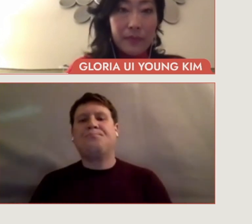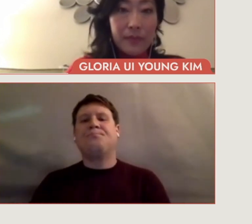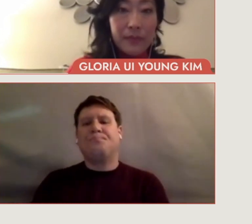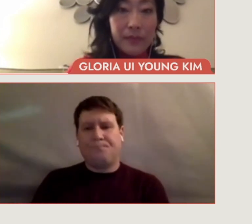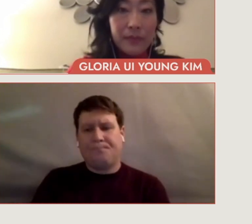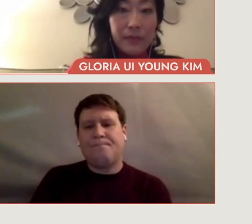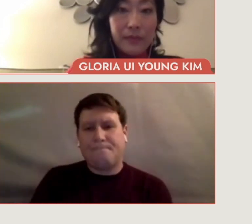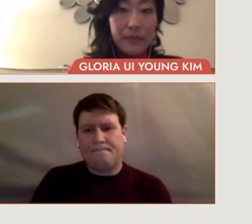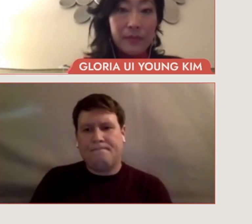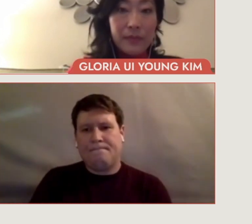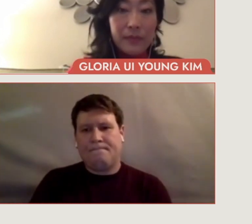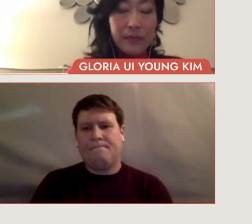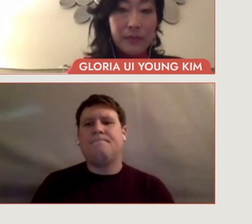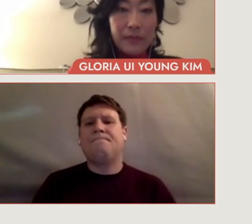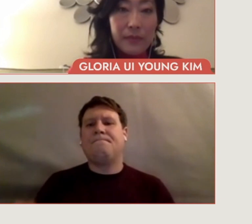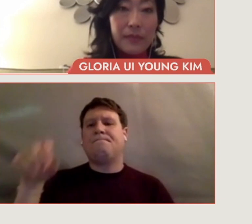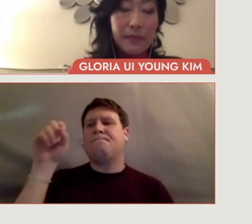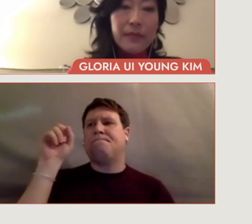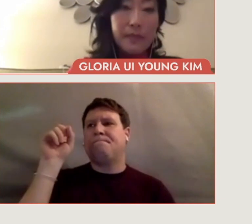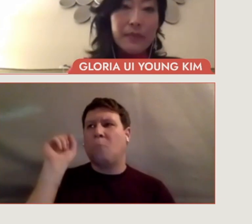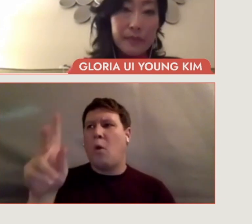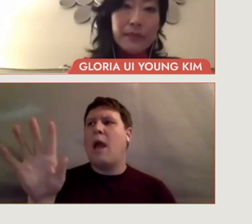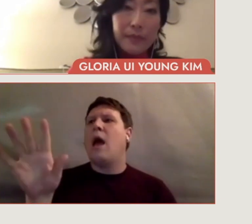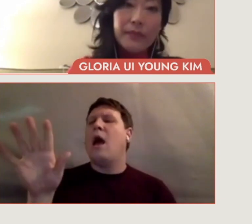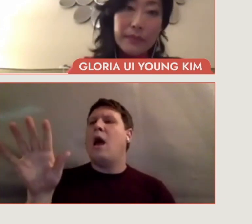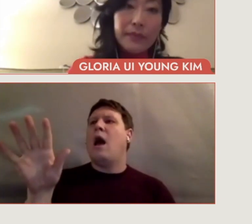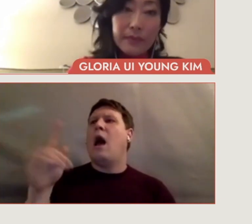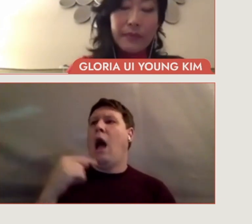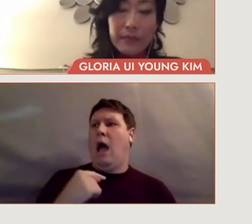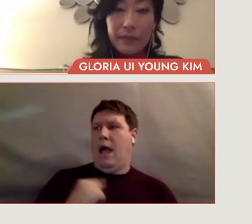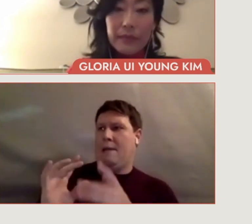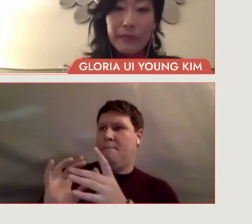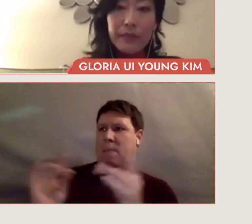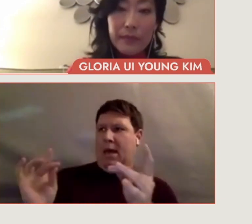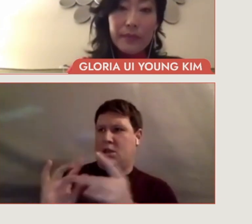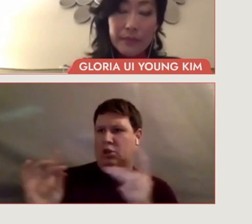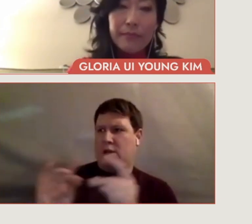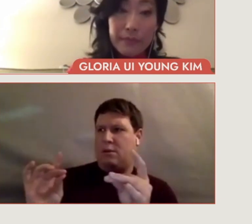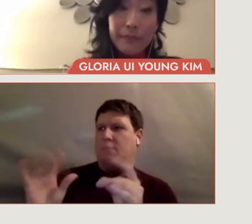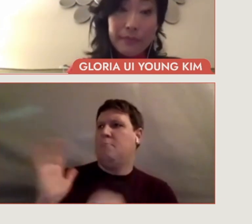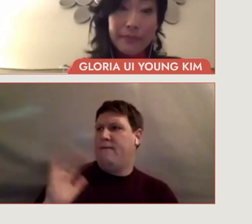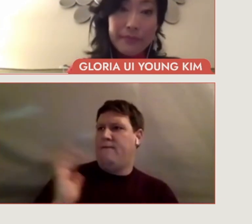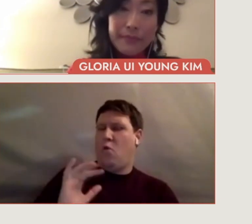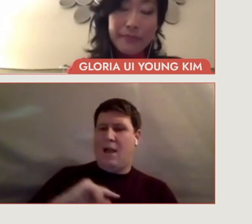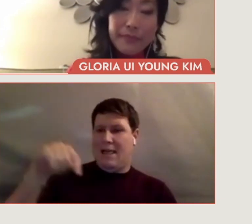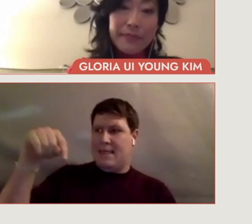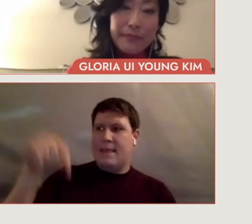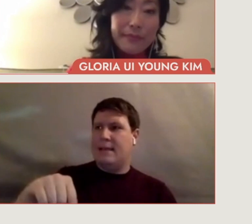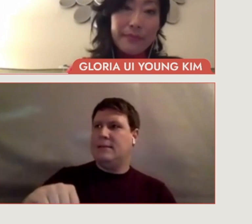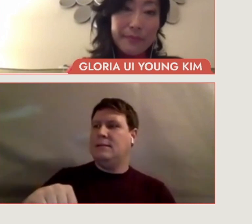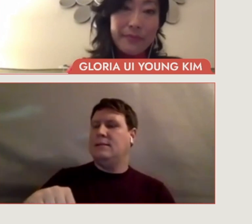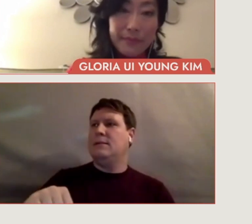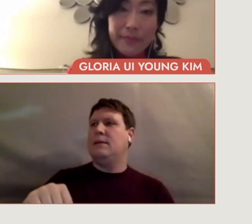you know, I mentioned at the beginning, Gloria, that, you know, this film does deal with a lot of thematic things that you have dealt with in the past.